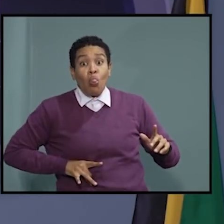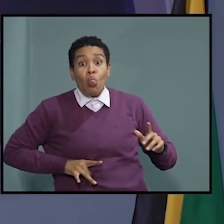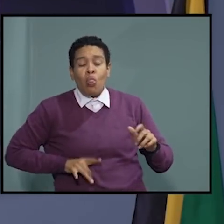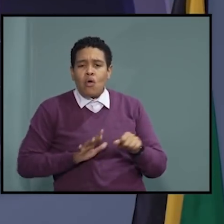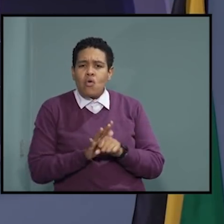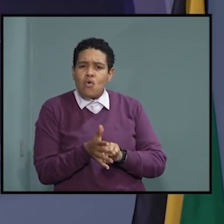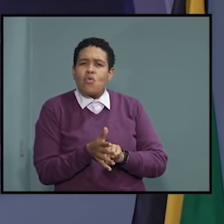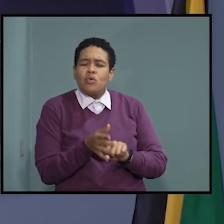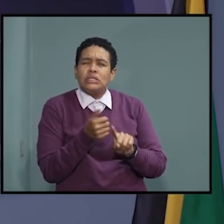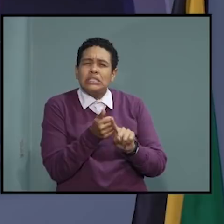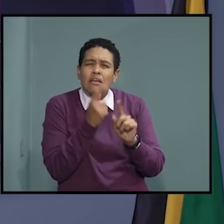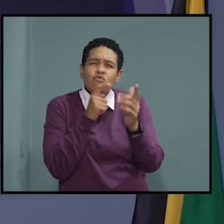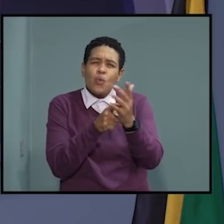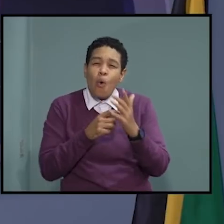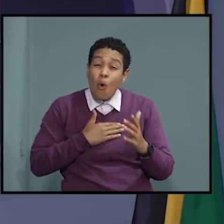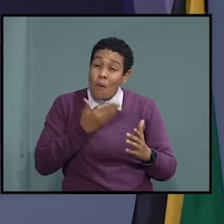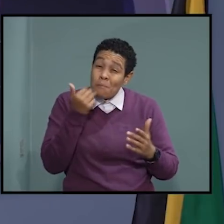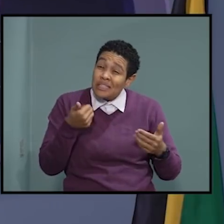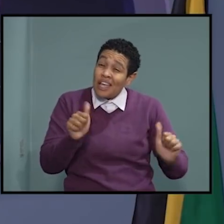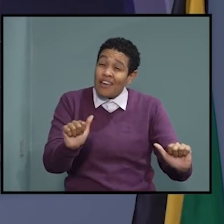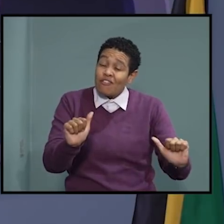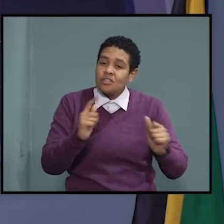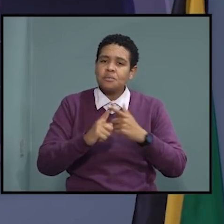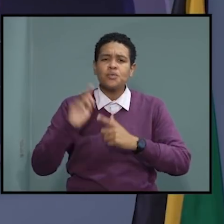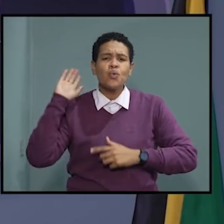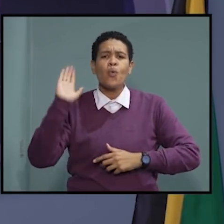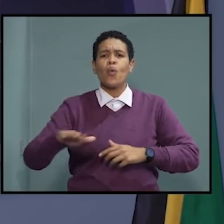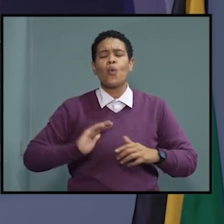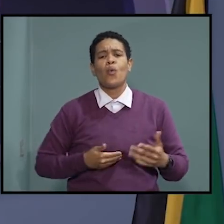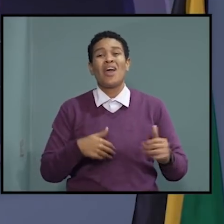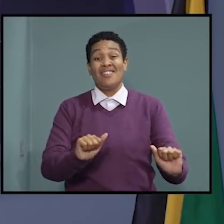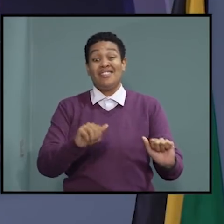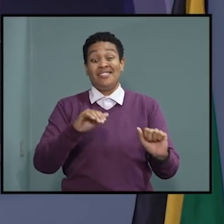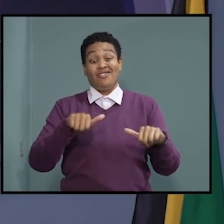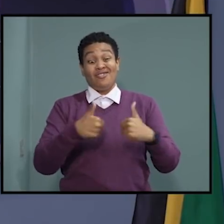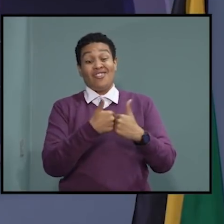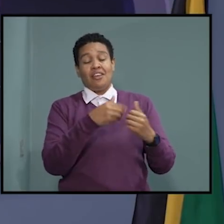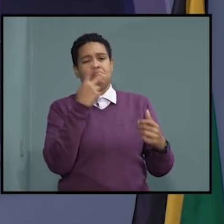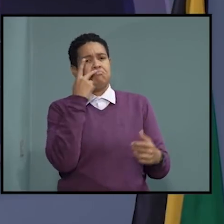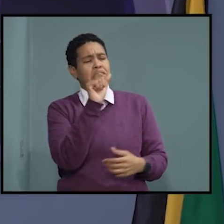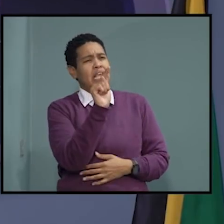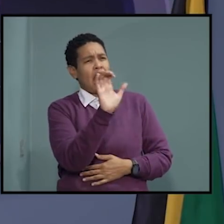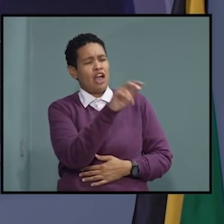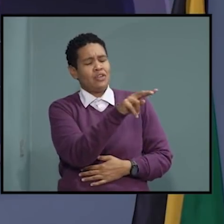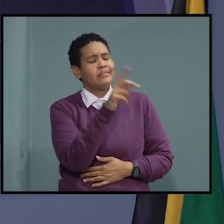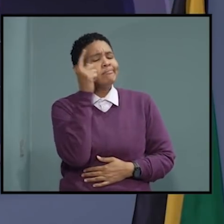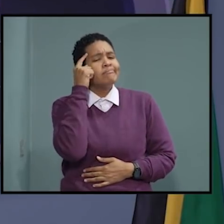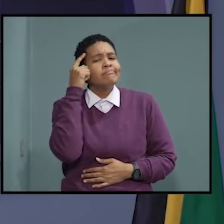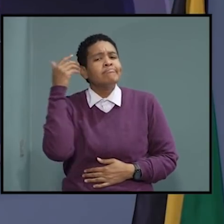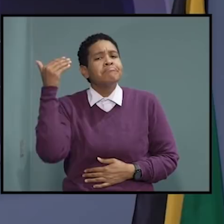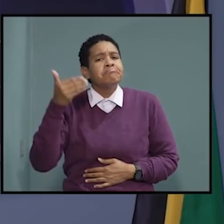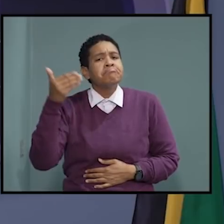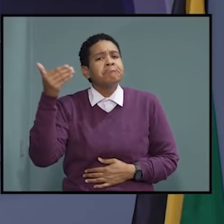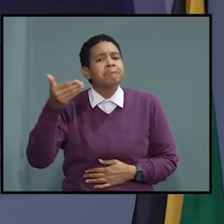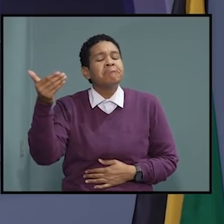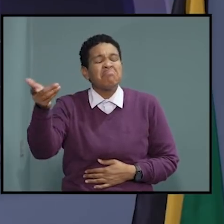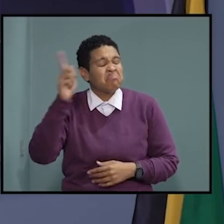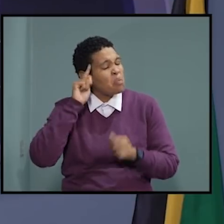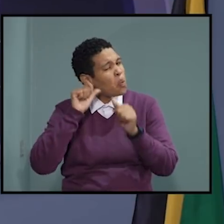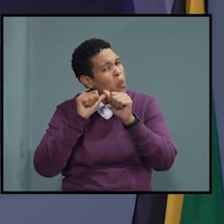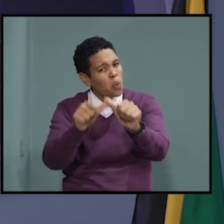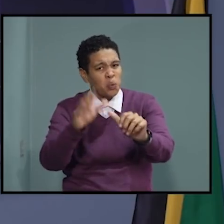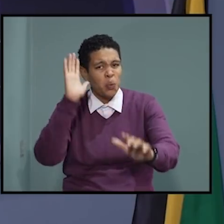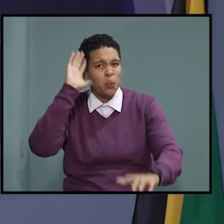best efforts and all our efforts. The challenges in St. Catherine, we think, will continue for some time to come.